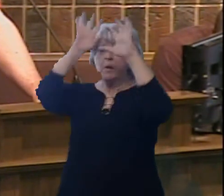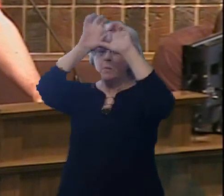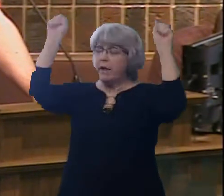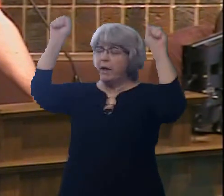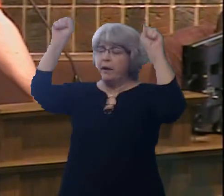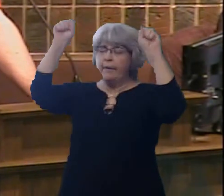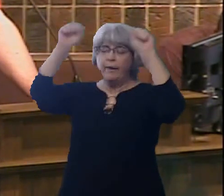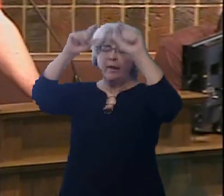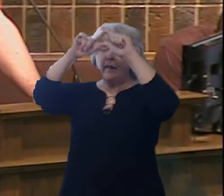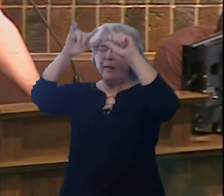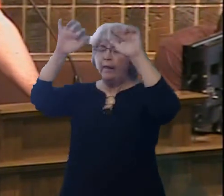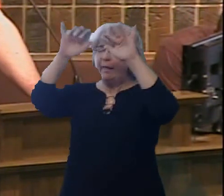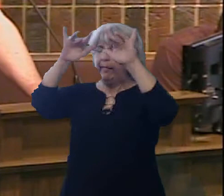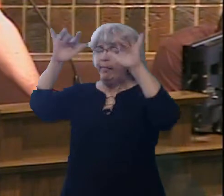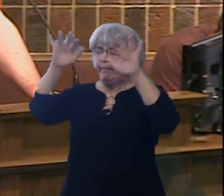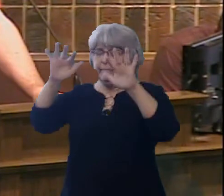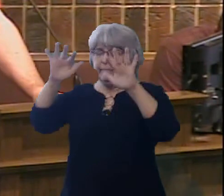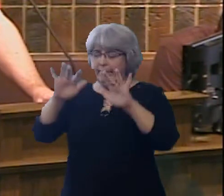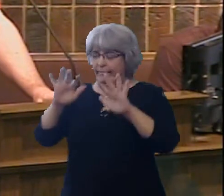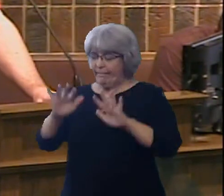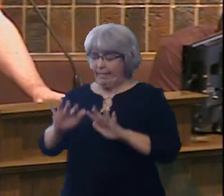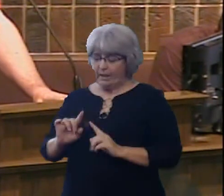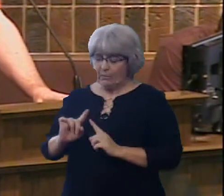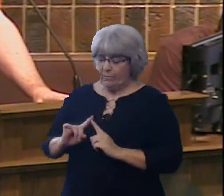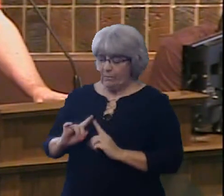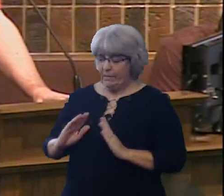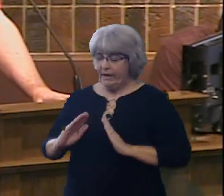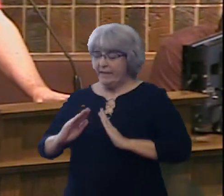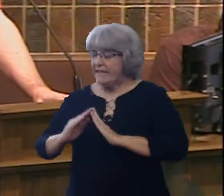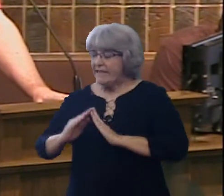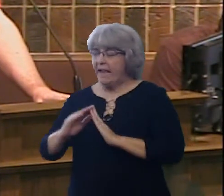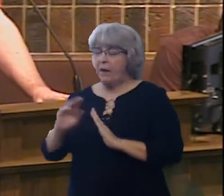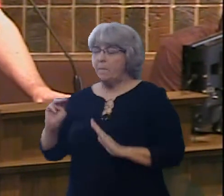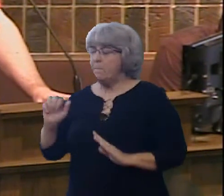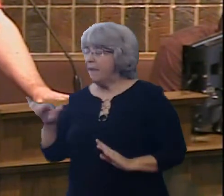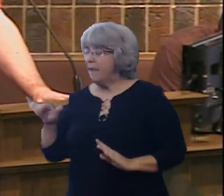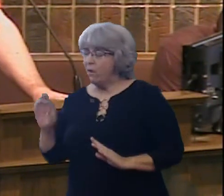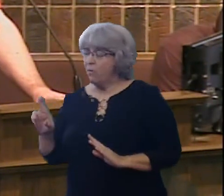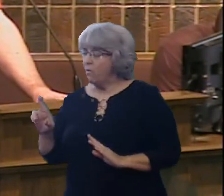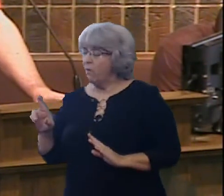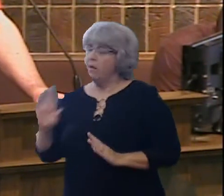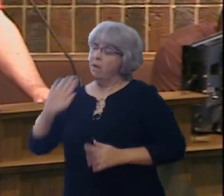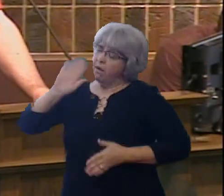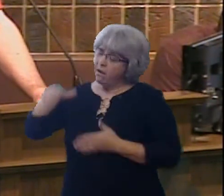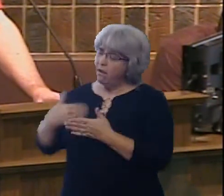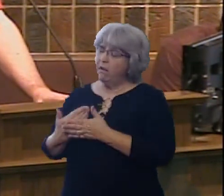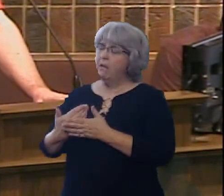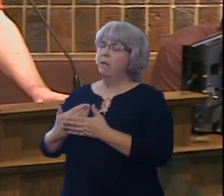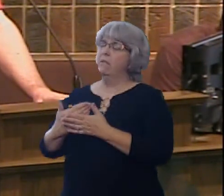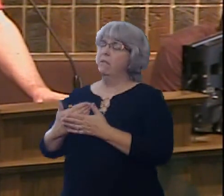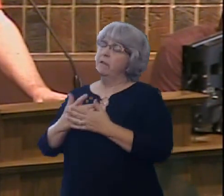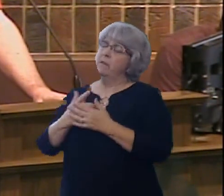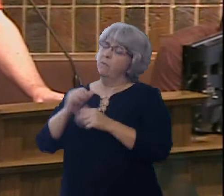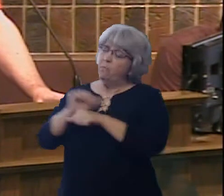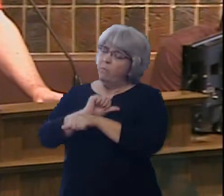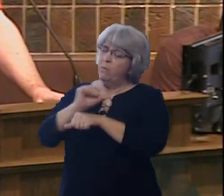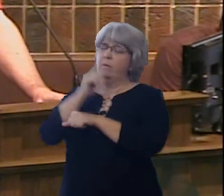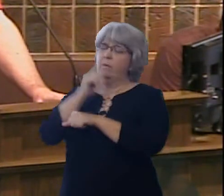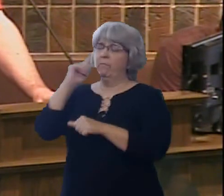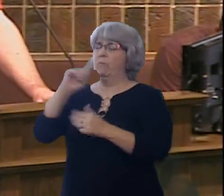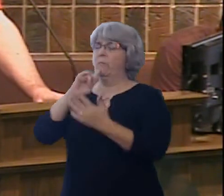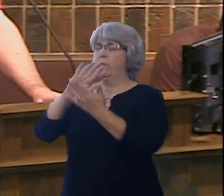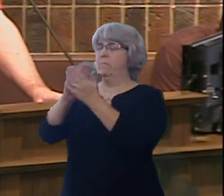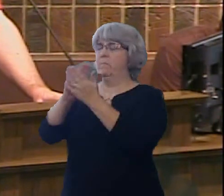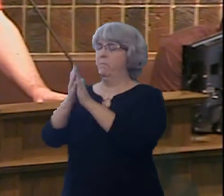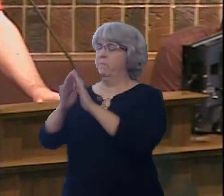a local mayor of a town. May they provide peace into making our lives